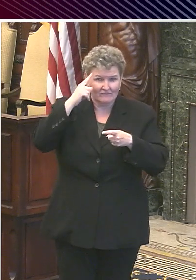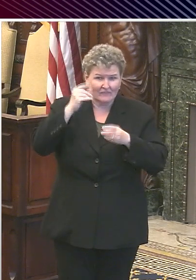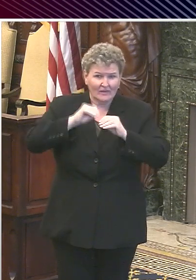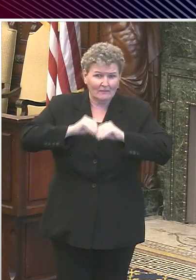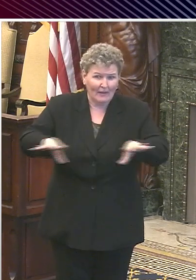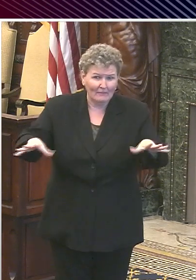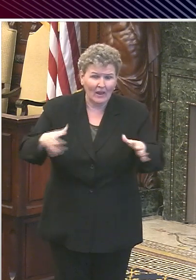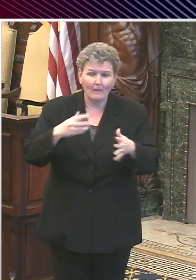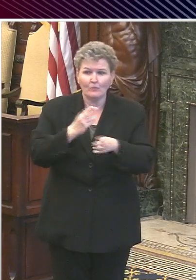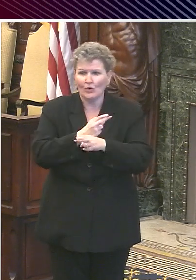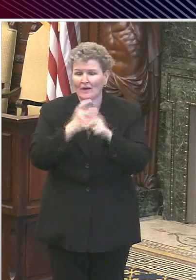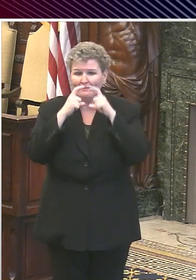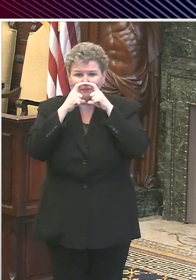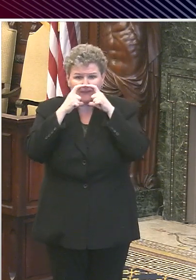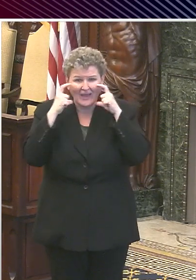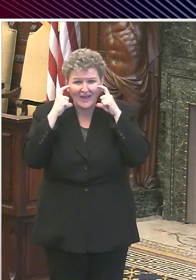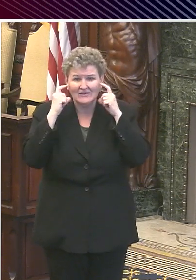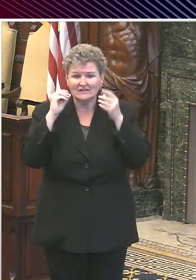Okay, thanks.